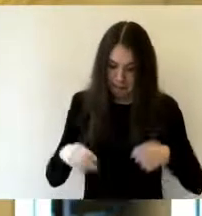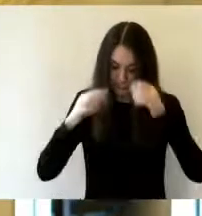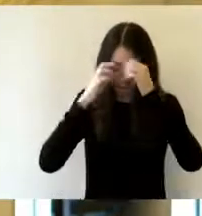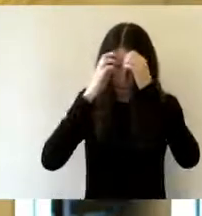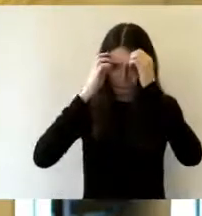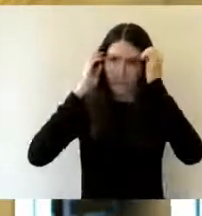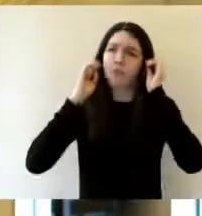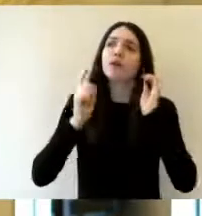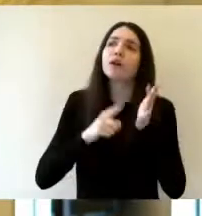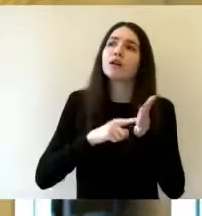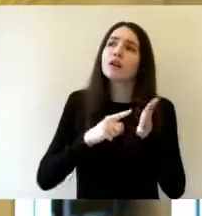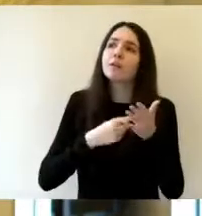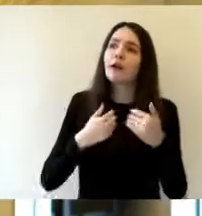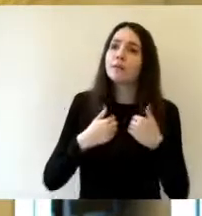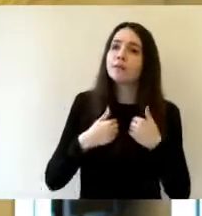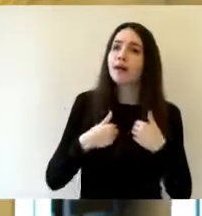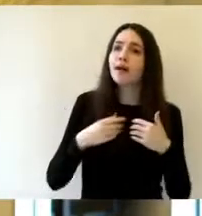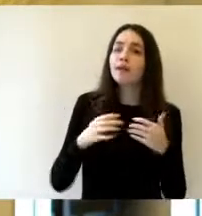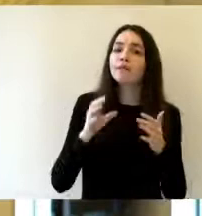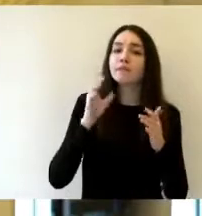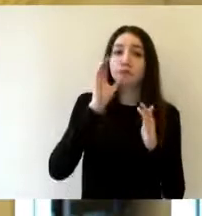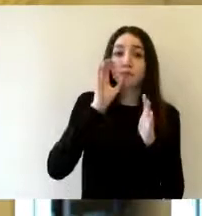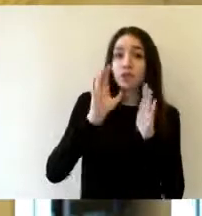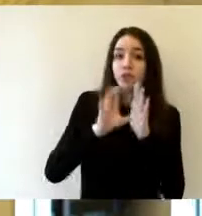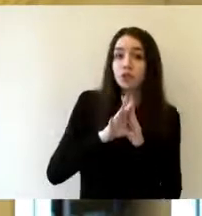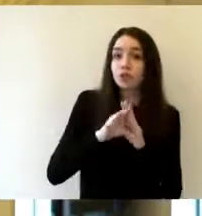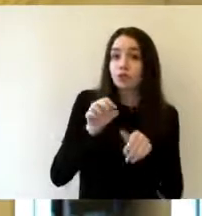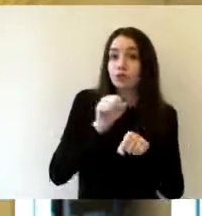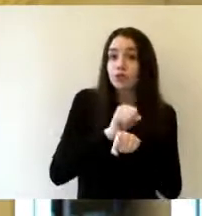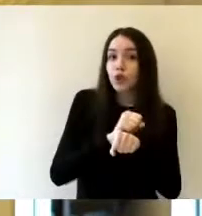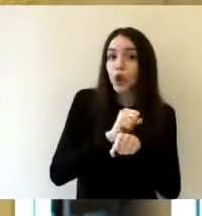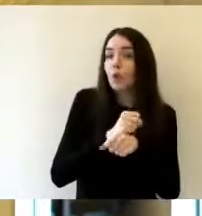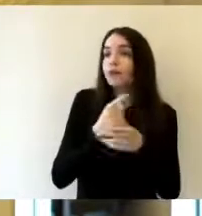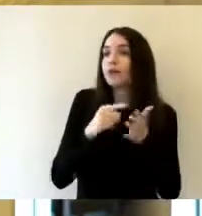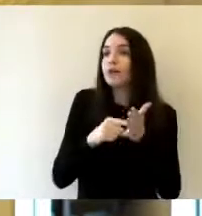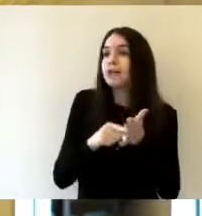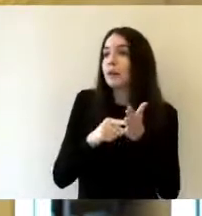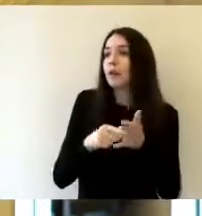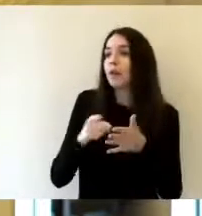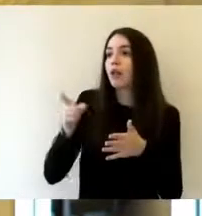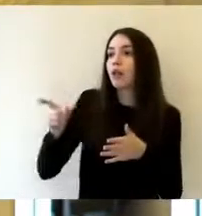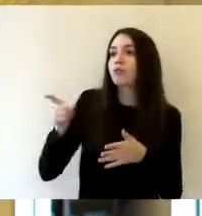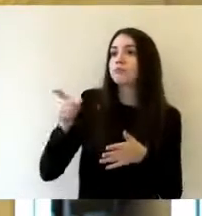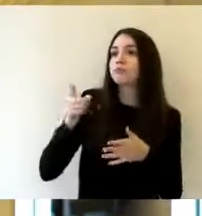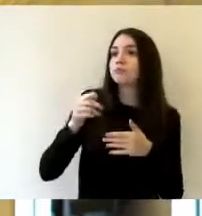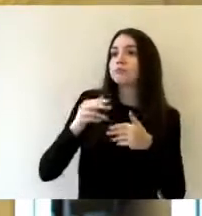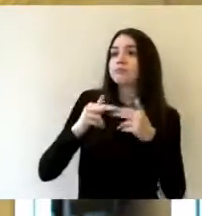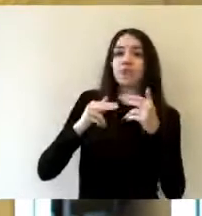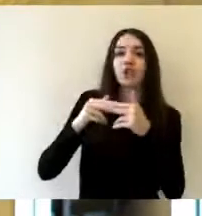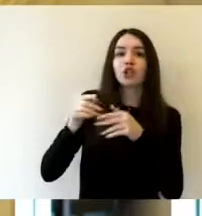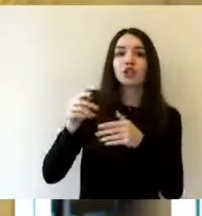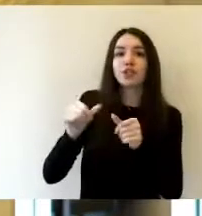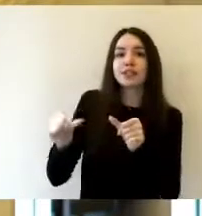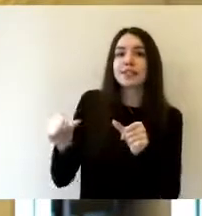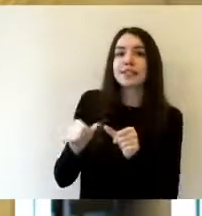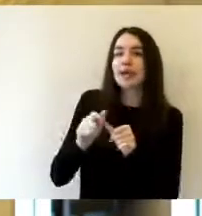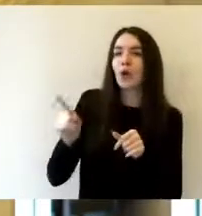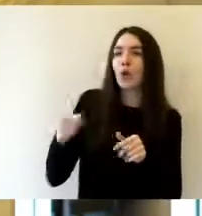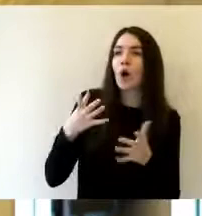do sometimes just have photographs of stones where I've seen something like a construction site. I'm like, I'm gonna go back and get that.